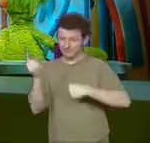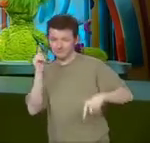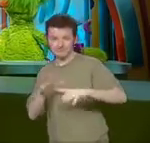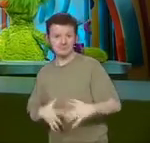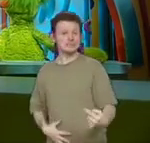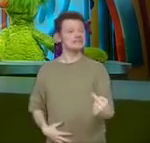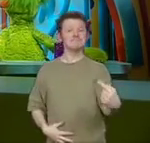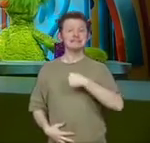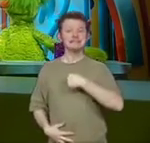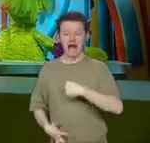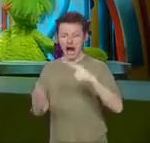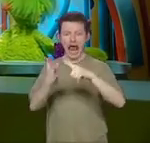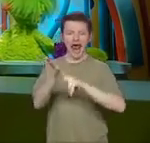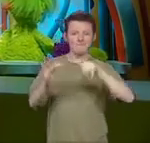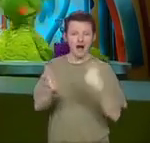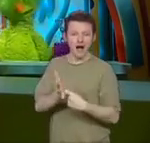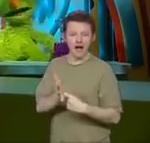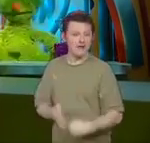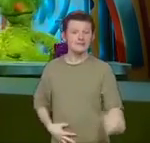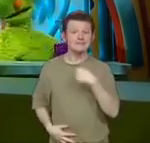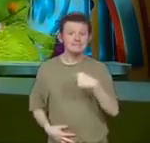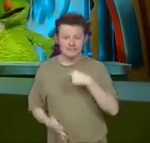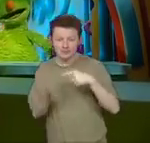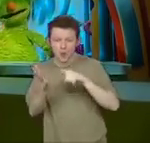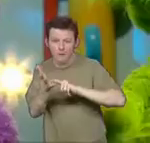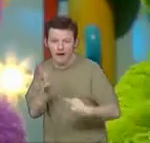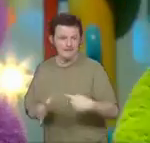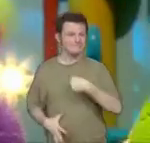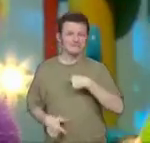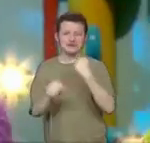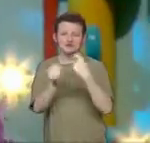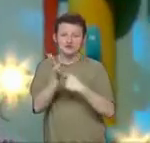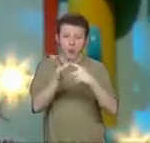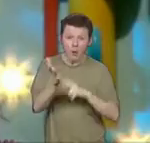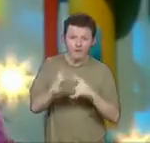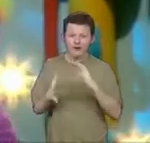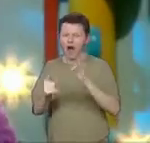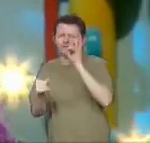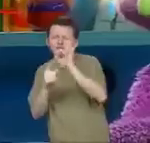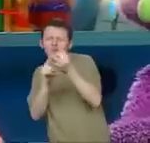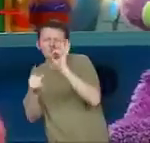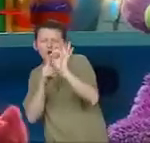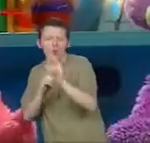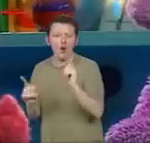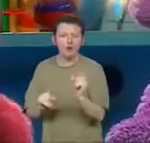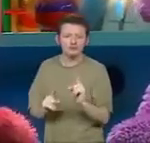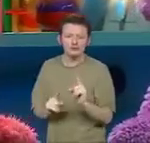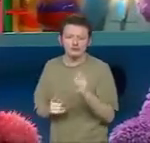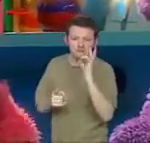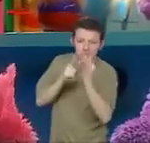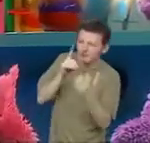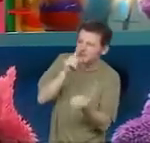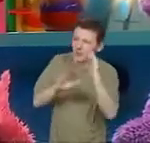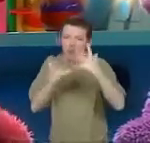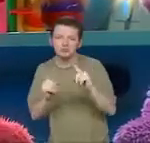everywhere. I'm Iva. I'm Tula. And I'm Groove. And today we've been asking the question... How do Tiddly